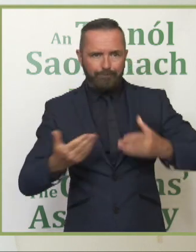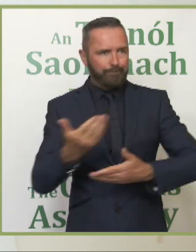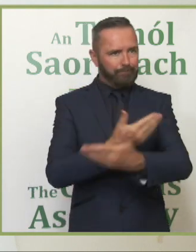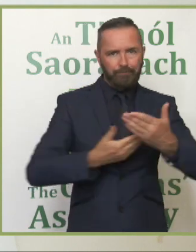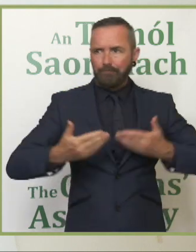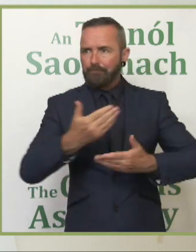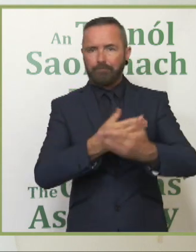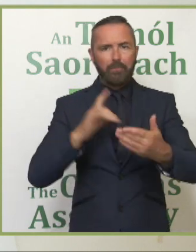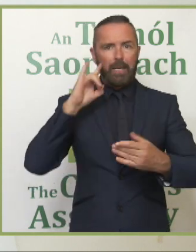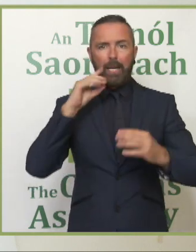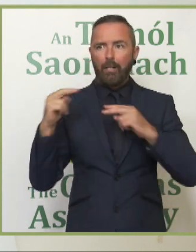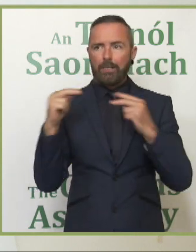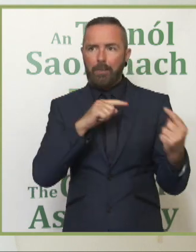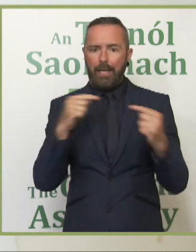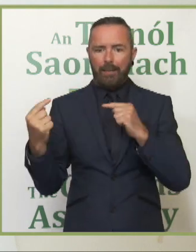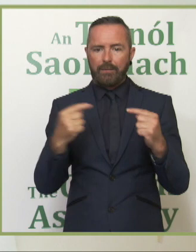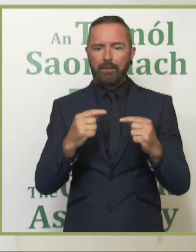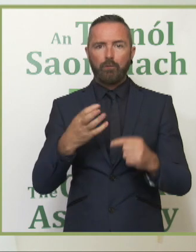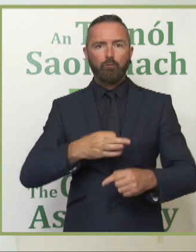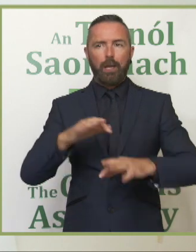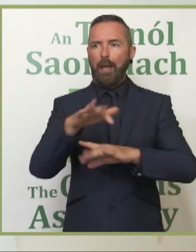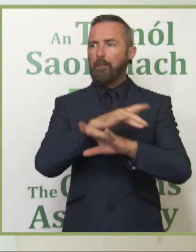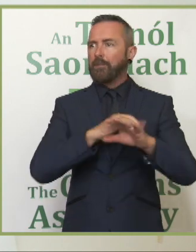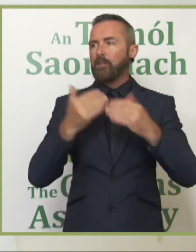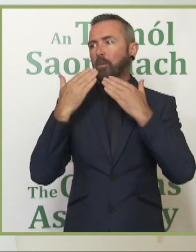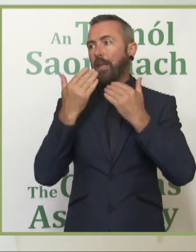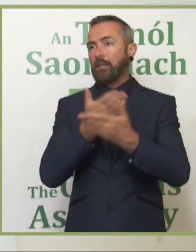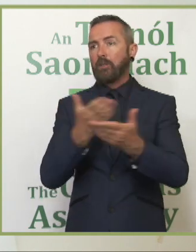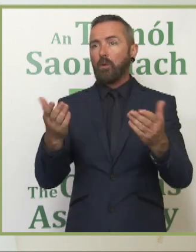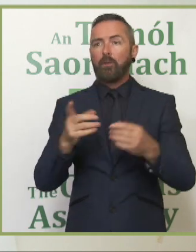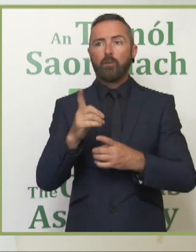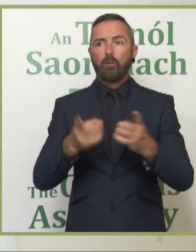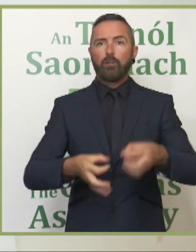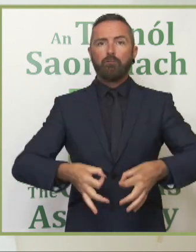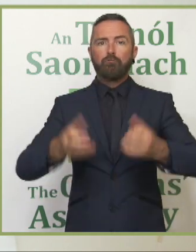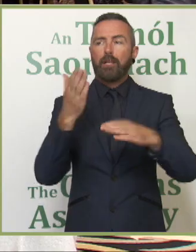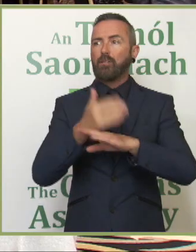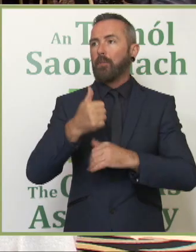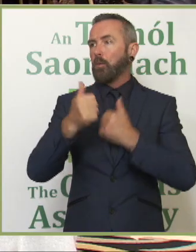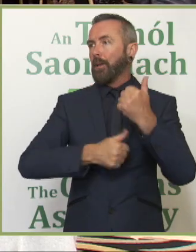great, just great atmosphere that's in the place. So thanks to you. You've done a super job. Well done.